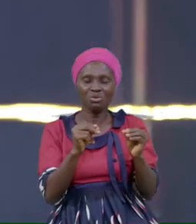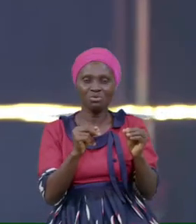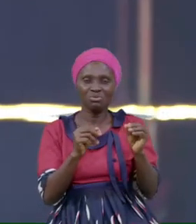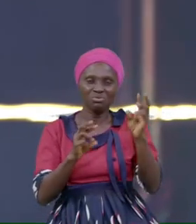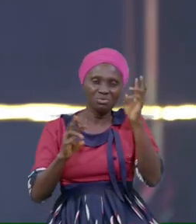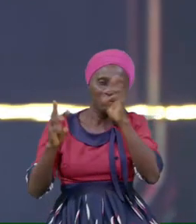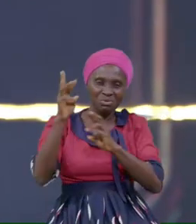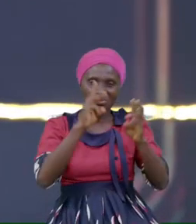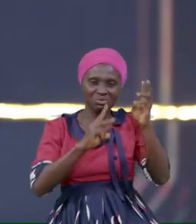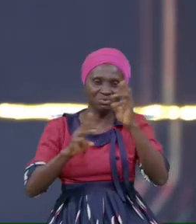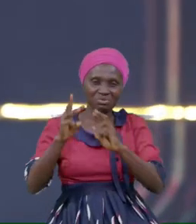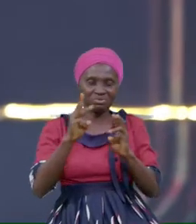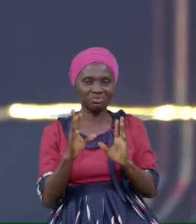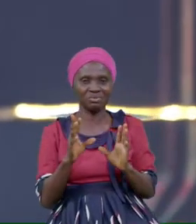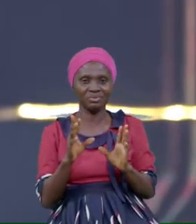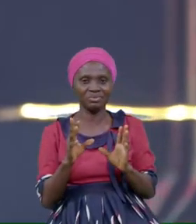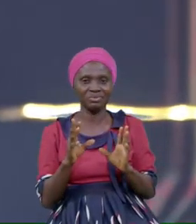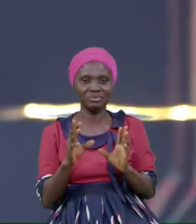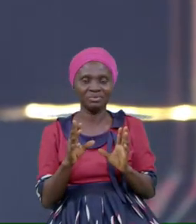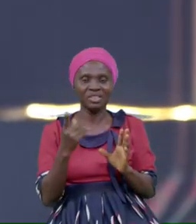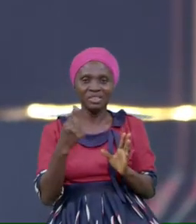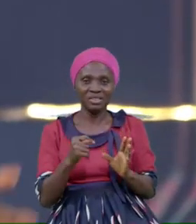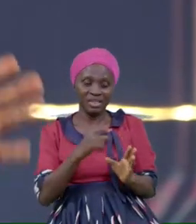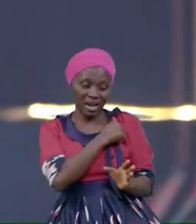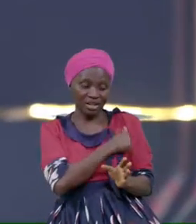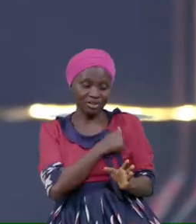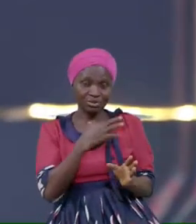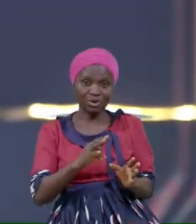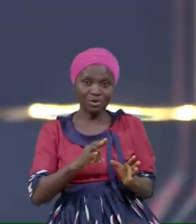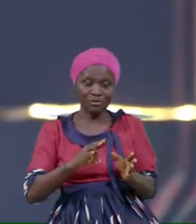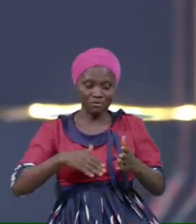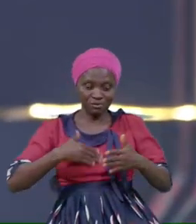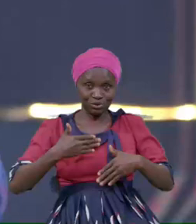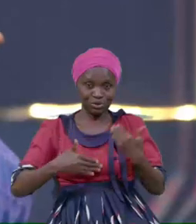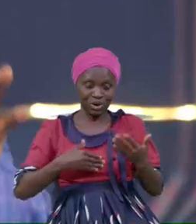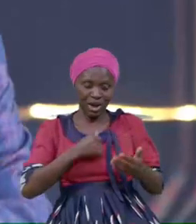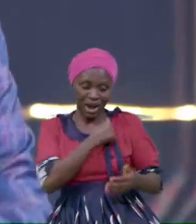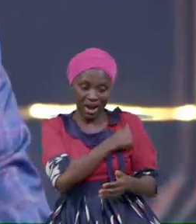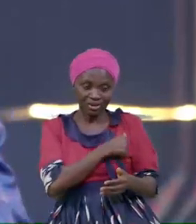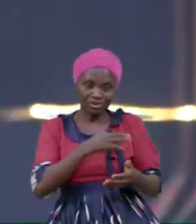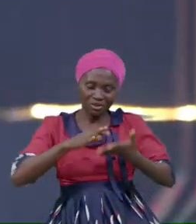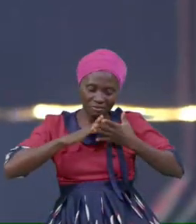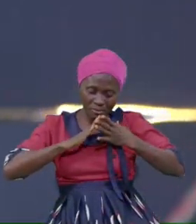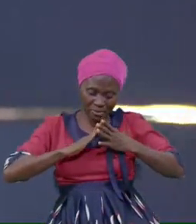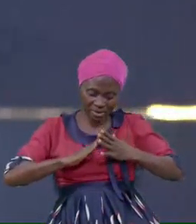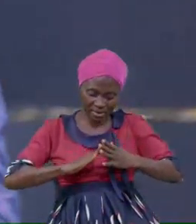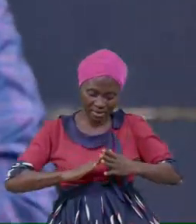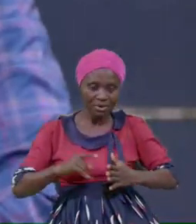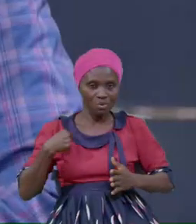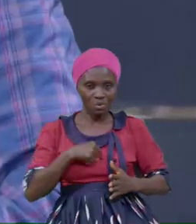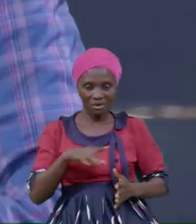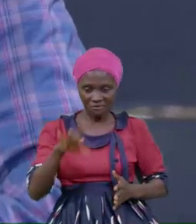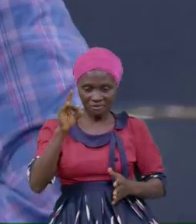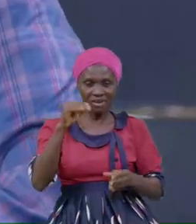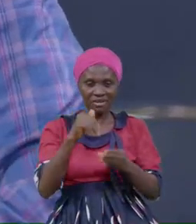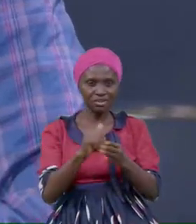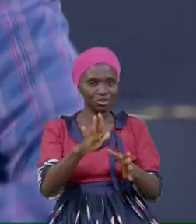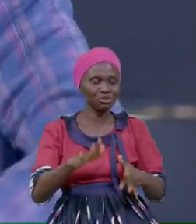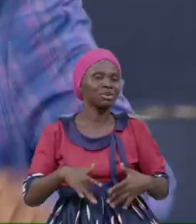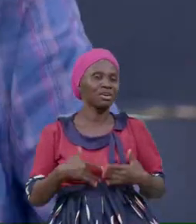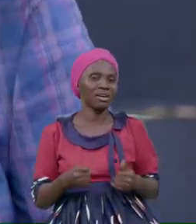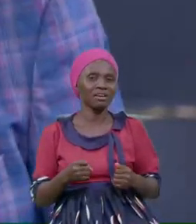joy, attitude of peace, will see that your life, your comportment, when other people are